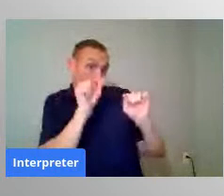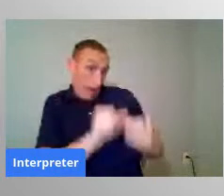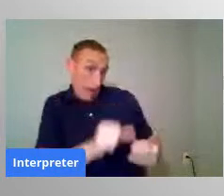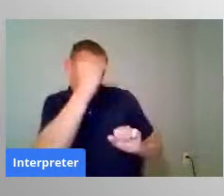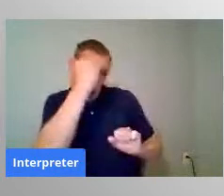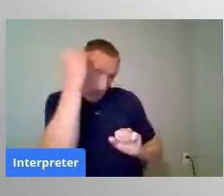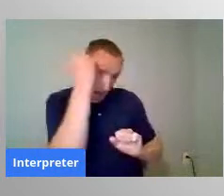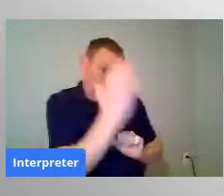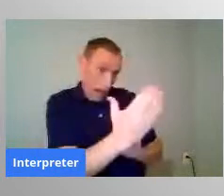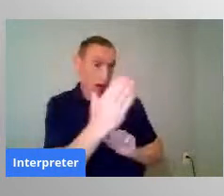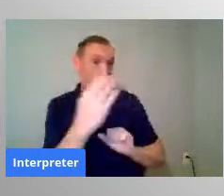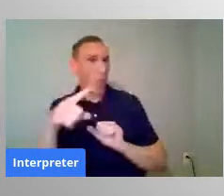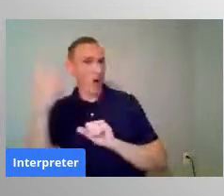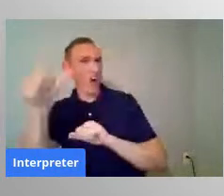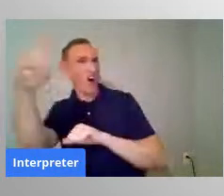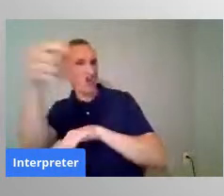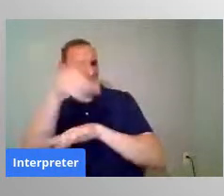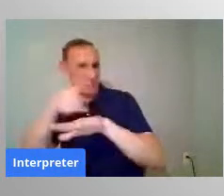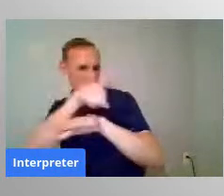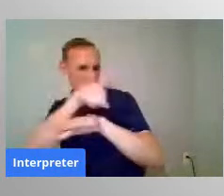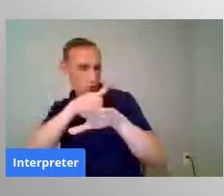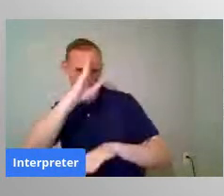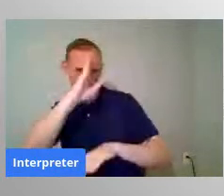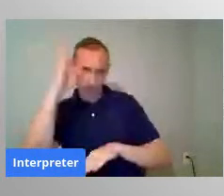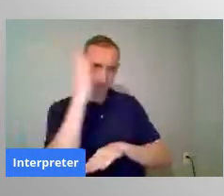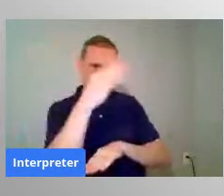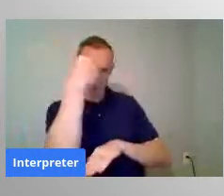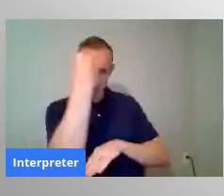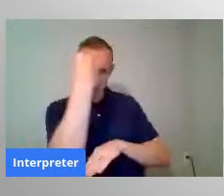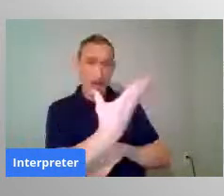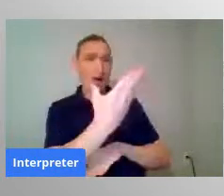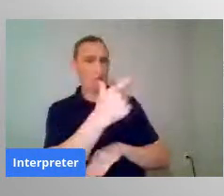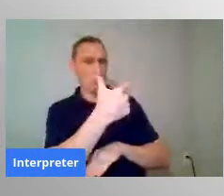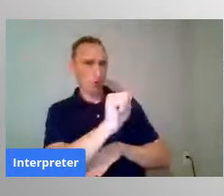off of that. So it is an option